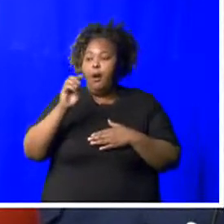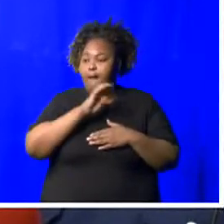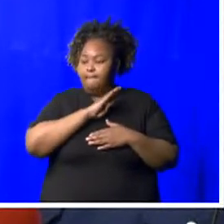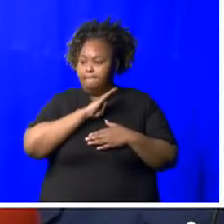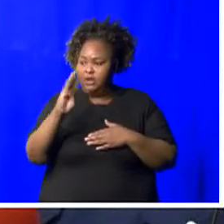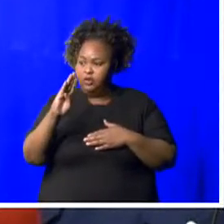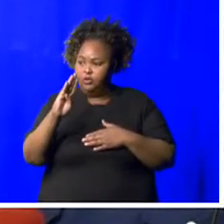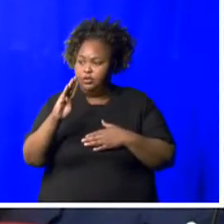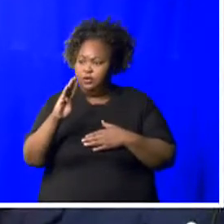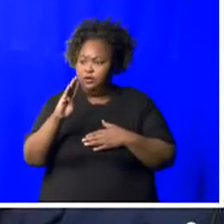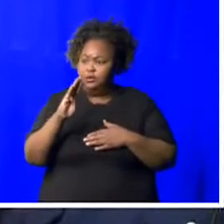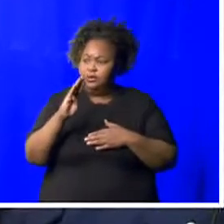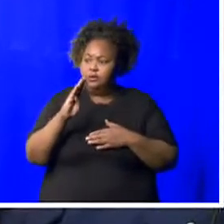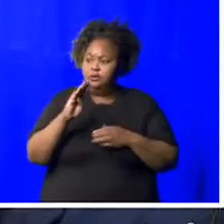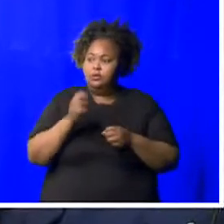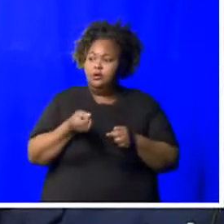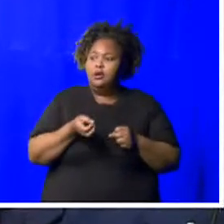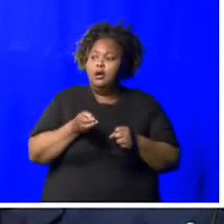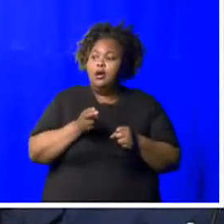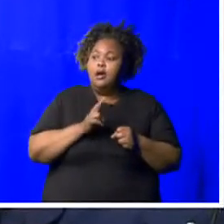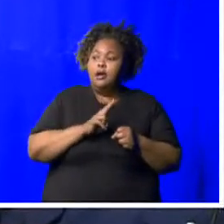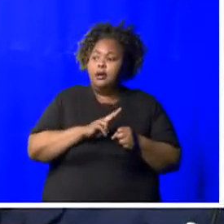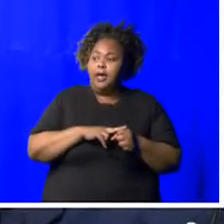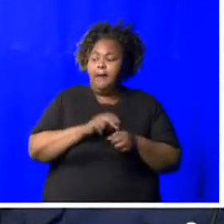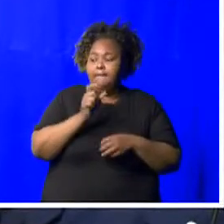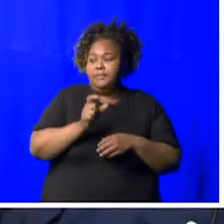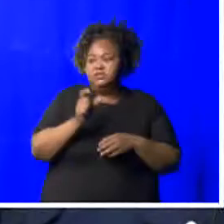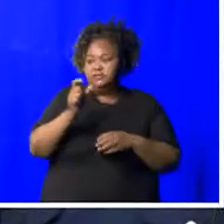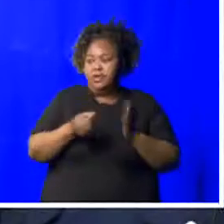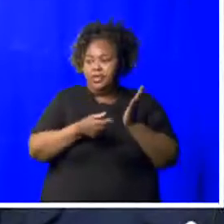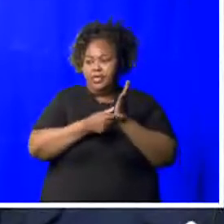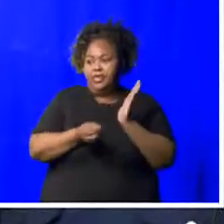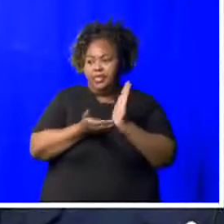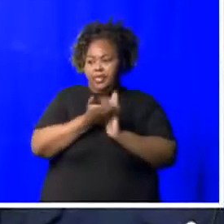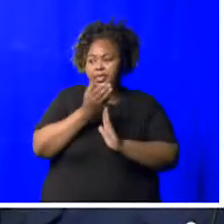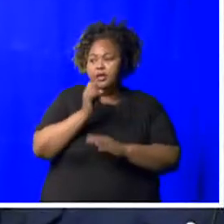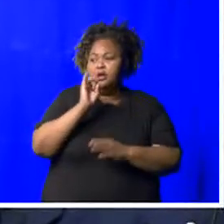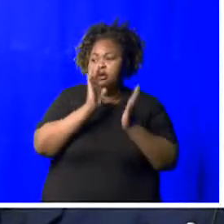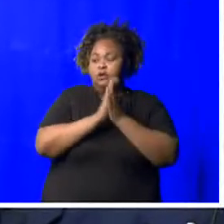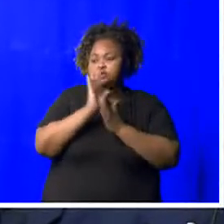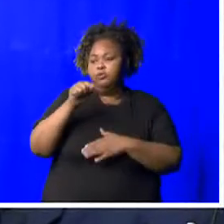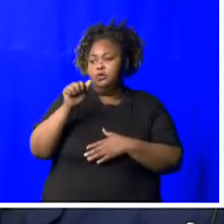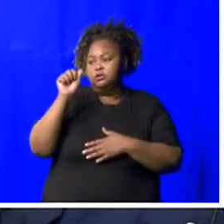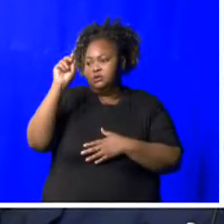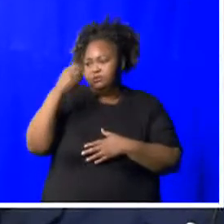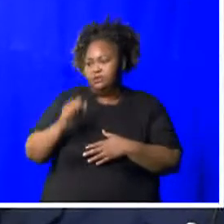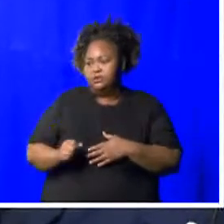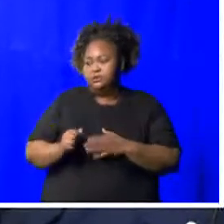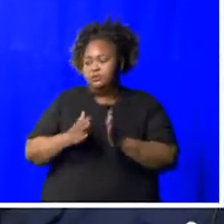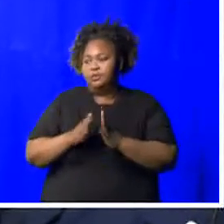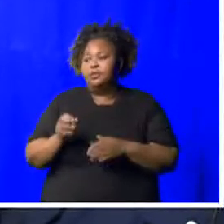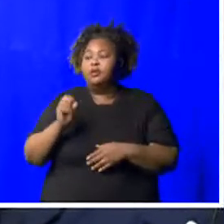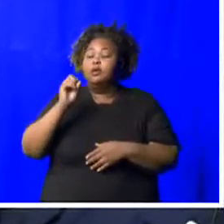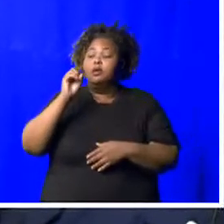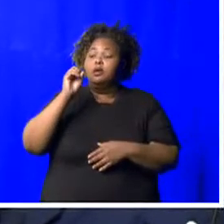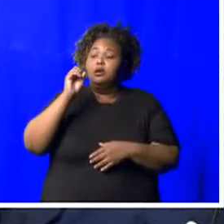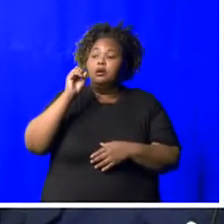personal income taxes are expected to grow by 12.6% to 5.26 billion